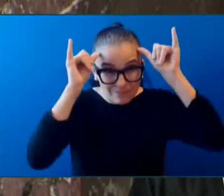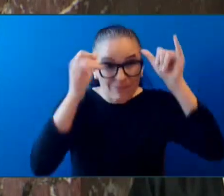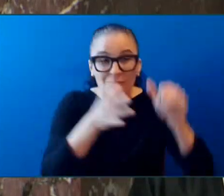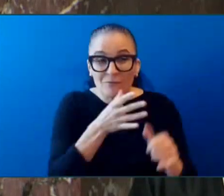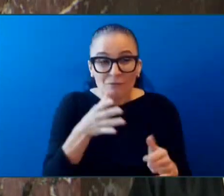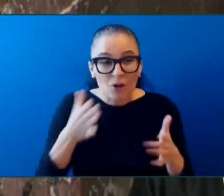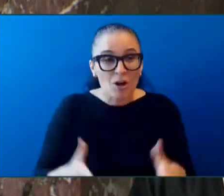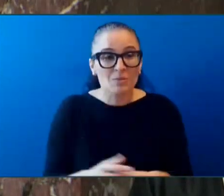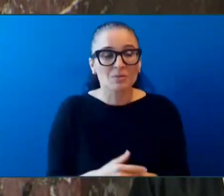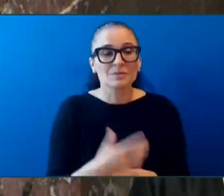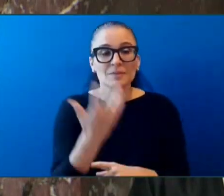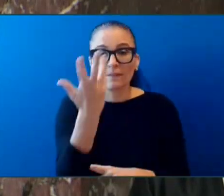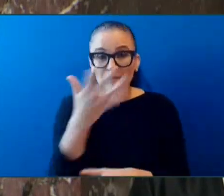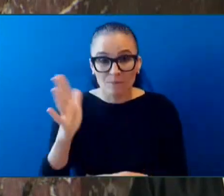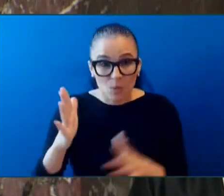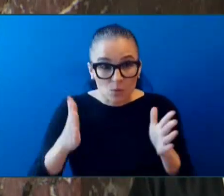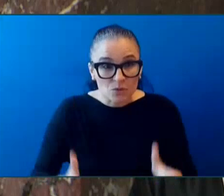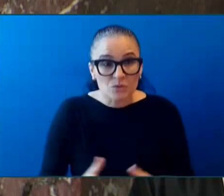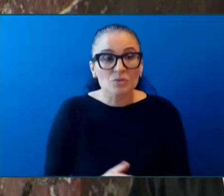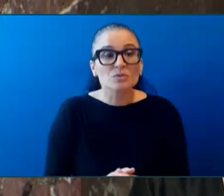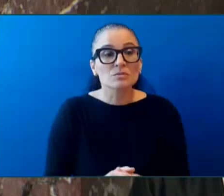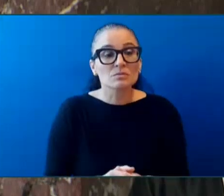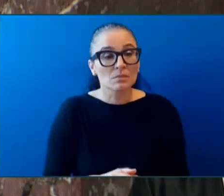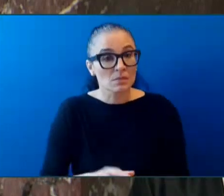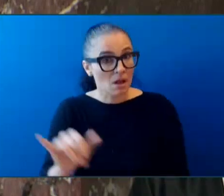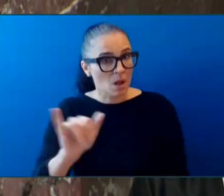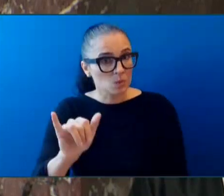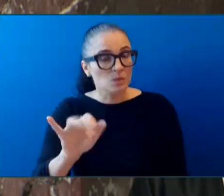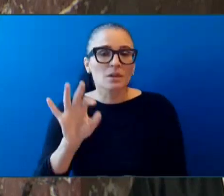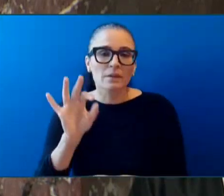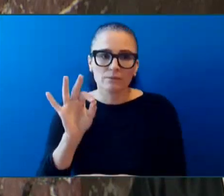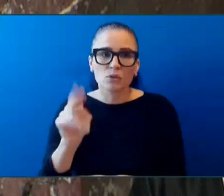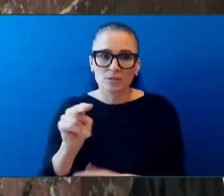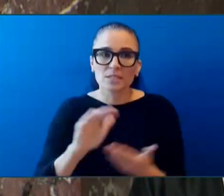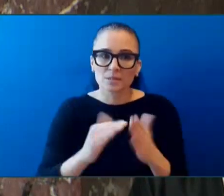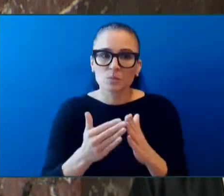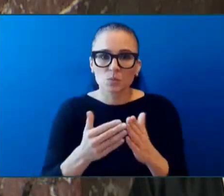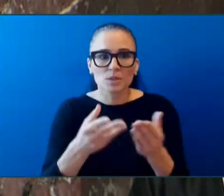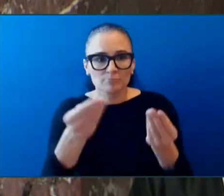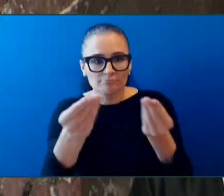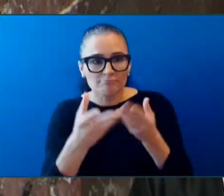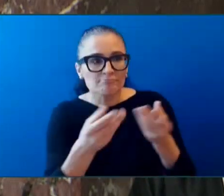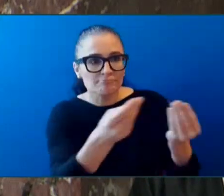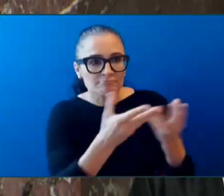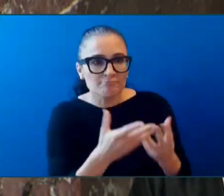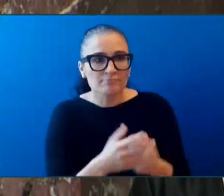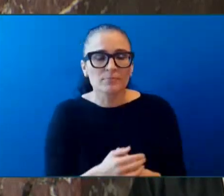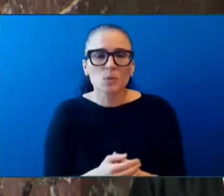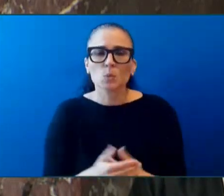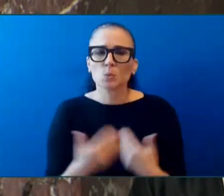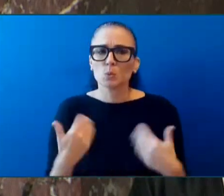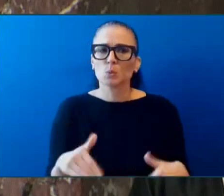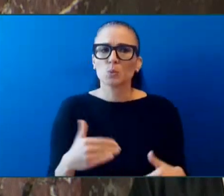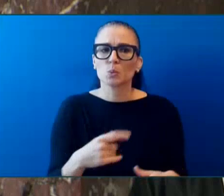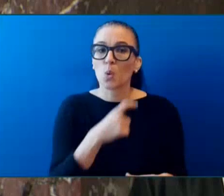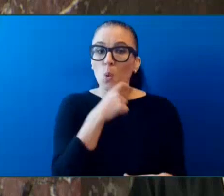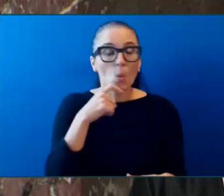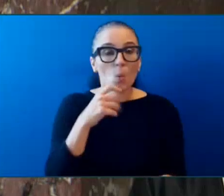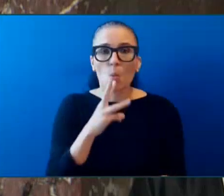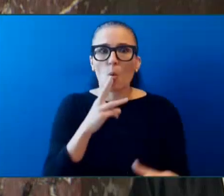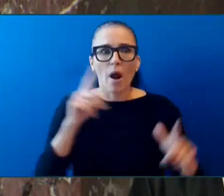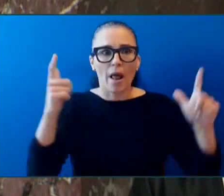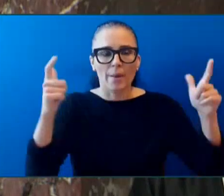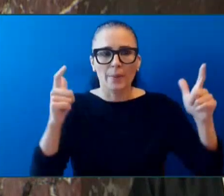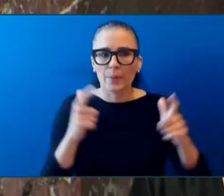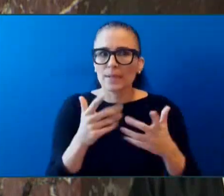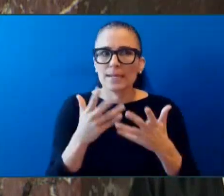Nations, facing the unprecedented drought and the effects of climate change that we see in so many of our communities, the devastating